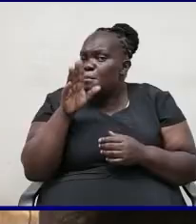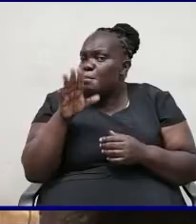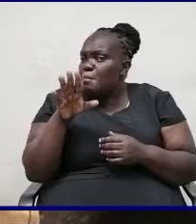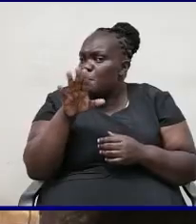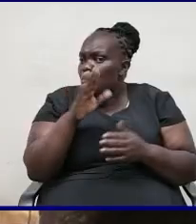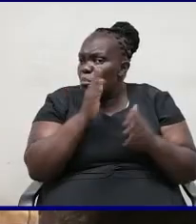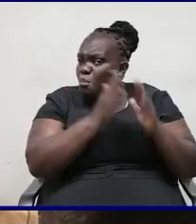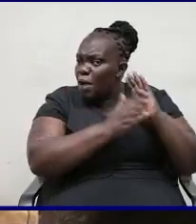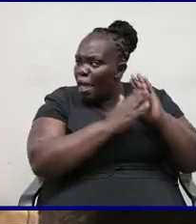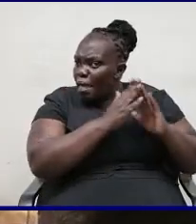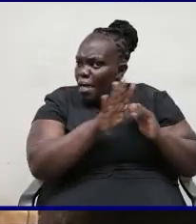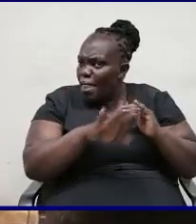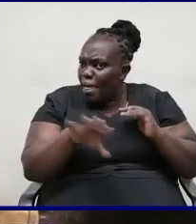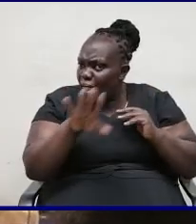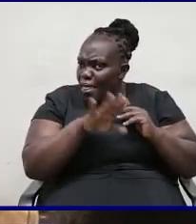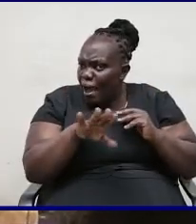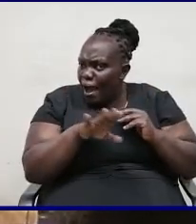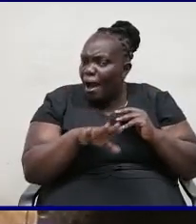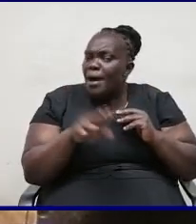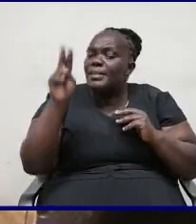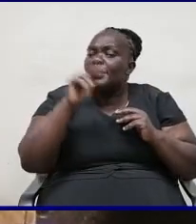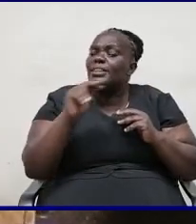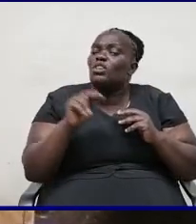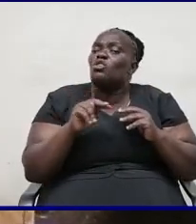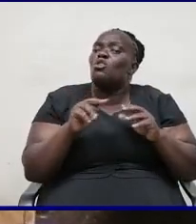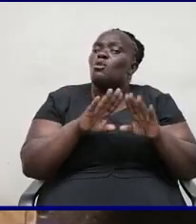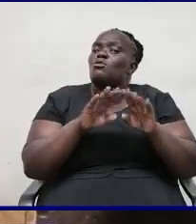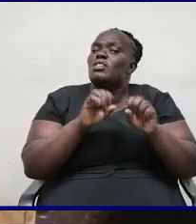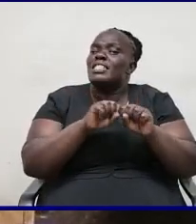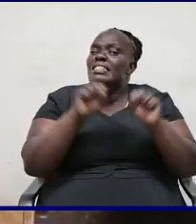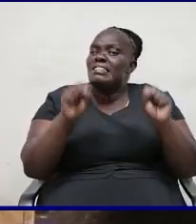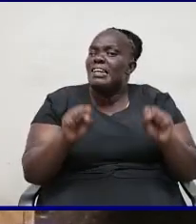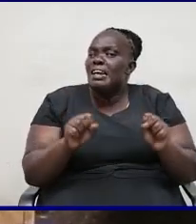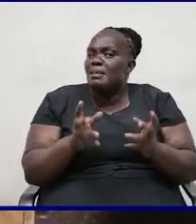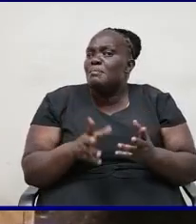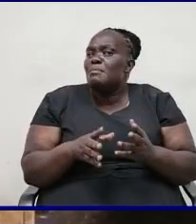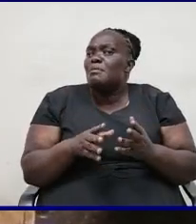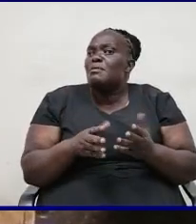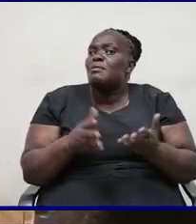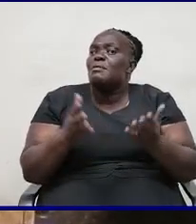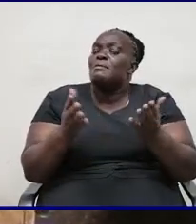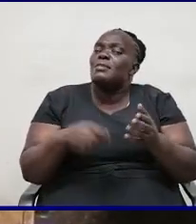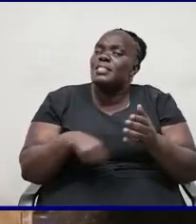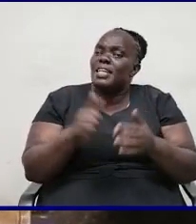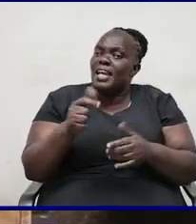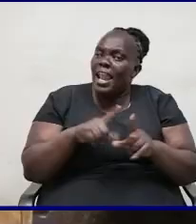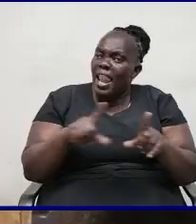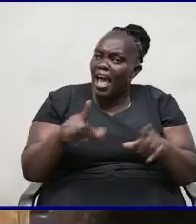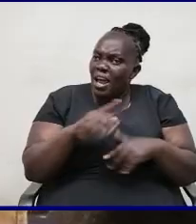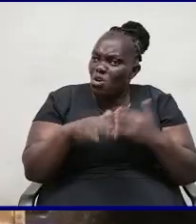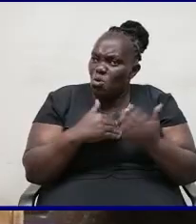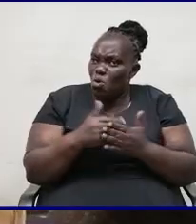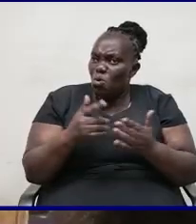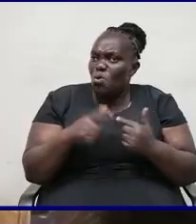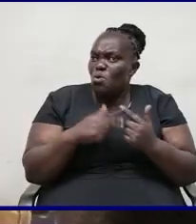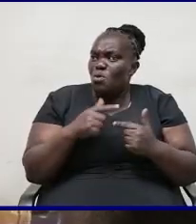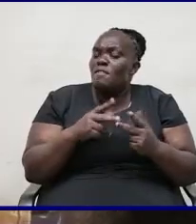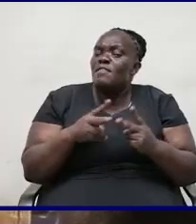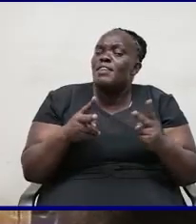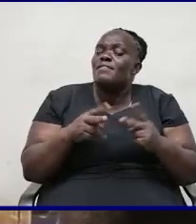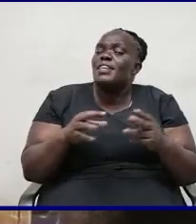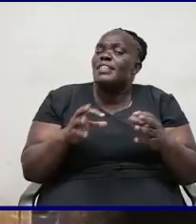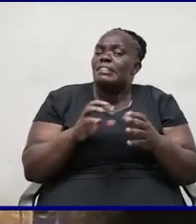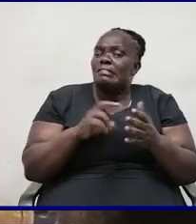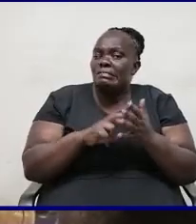tourism strategy. People saying now that we are allocating plots to people, more beach plots. What was that all about? I found it to be very